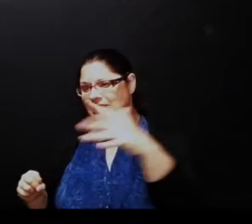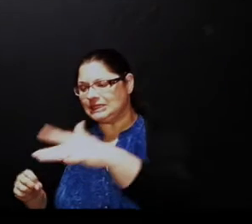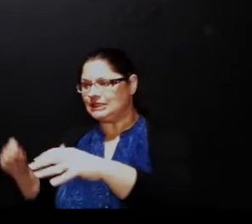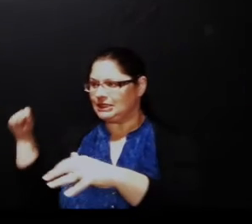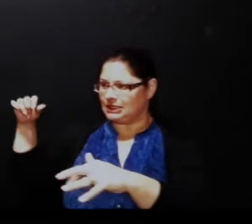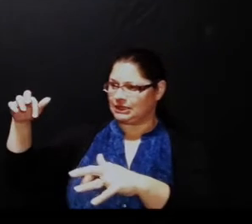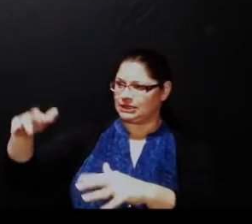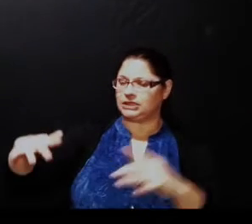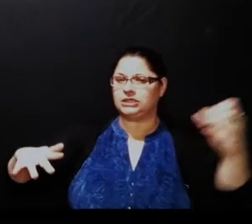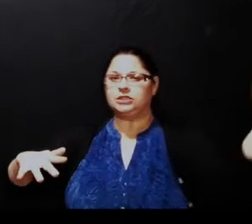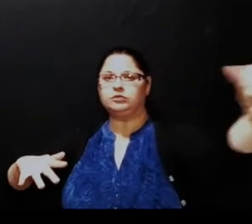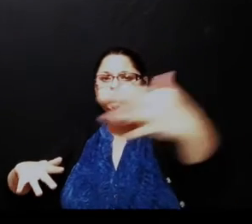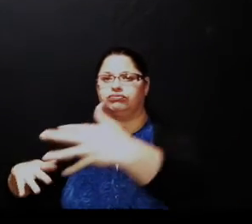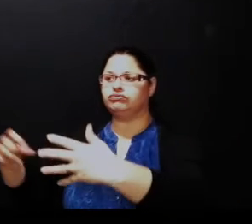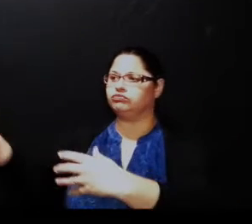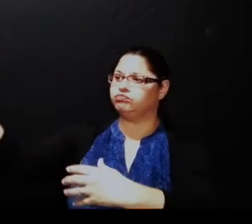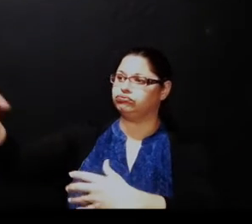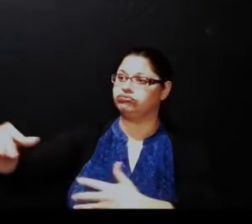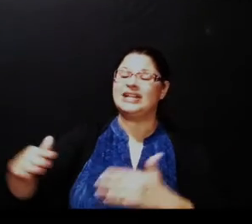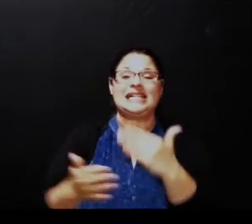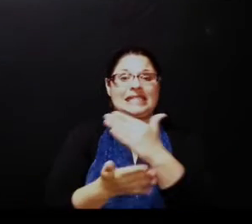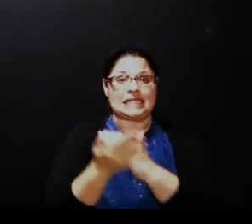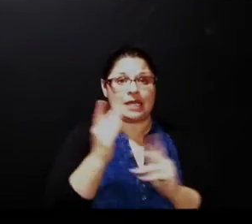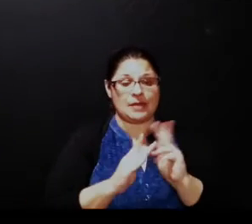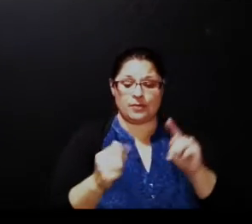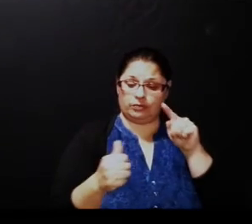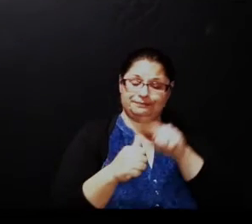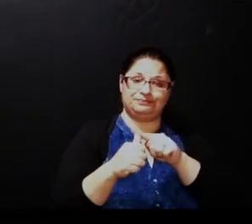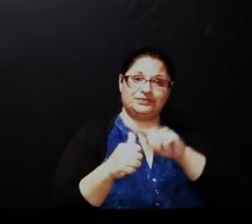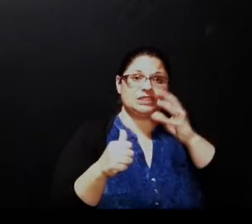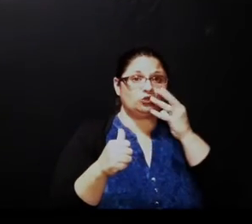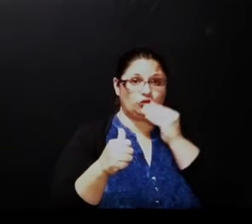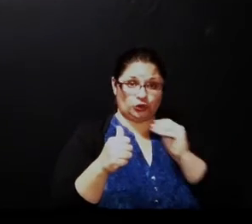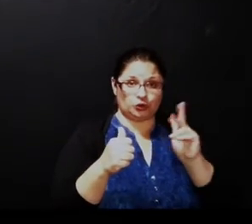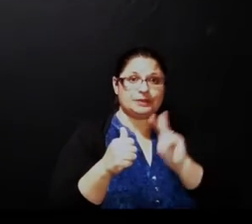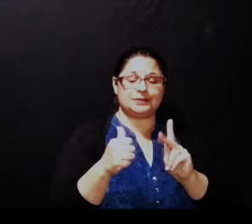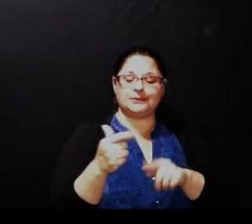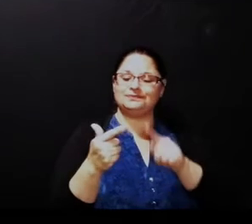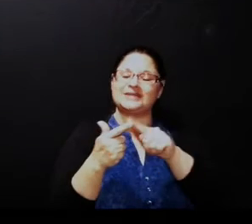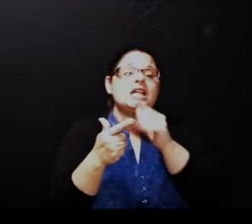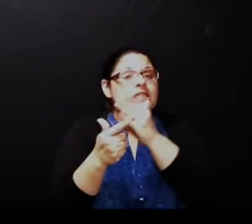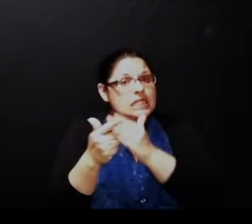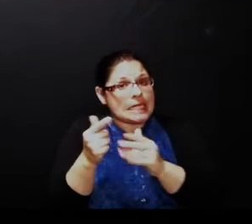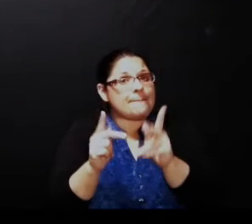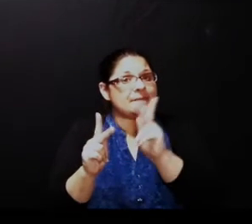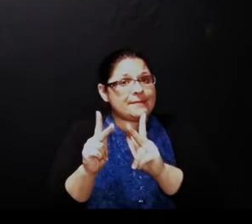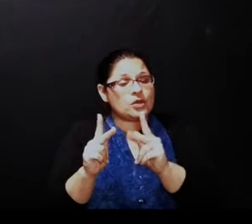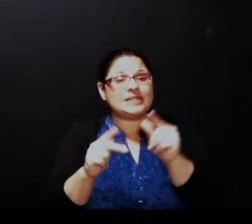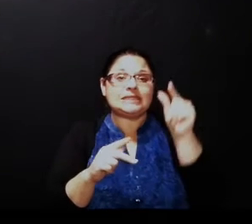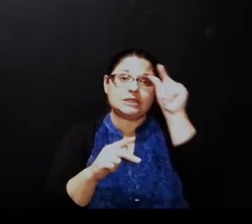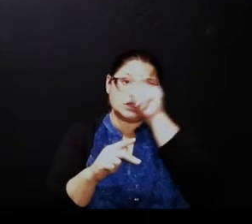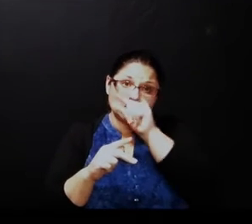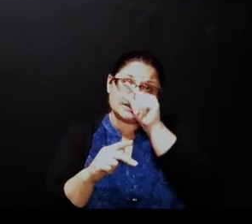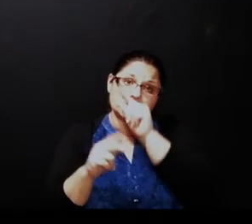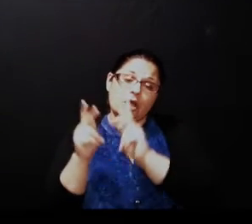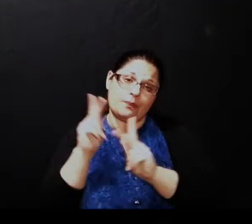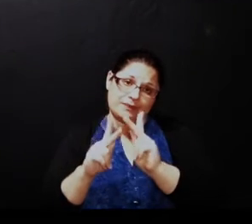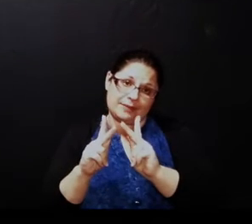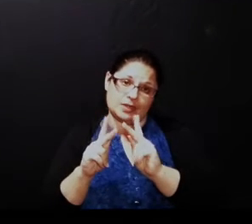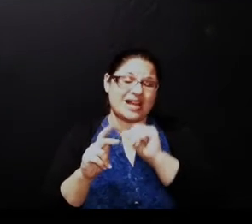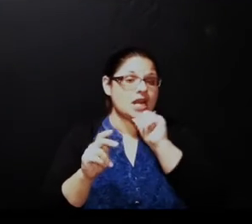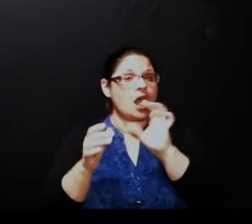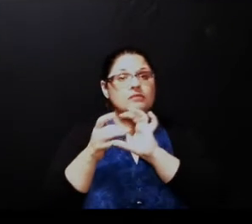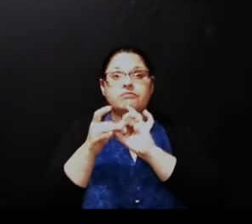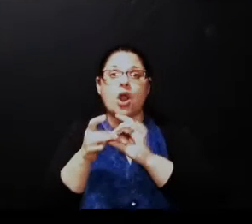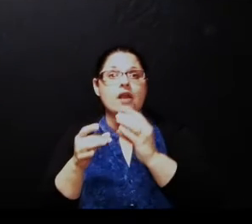Jews, some of them were out-of-towners who were Gentile. Well, as we move on in Scripture, John chapter